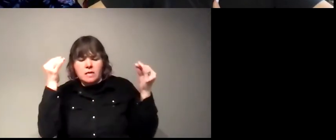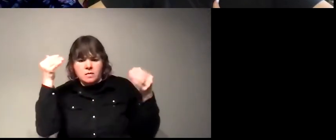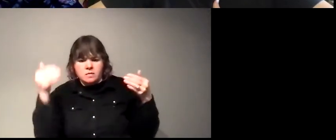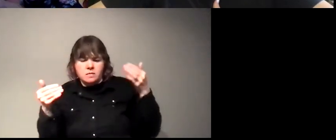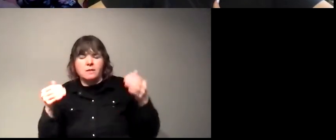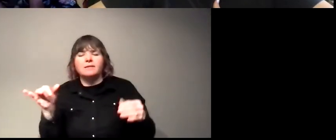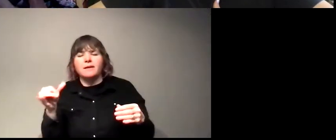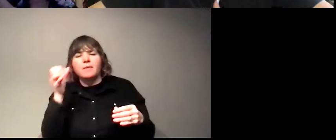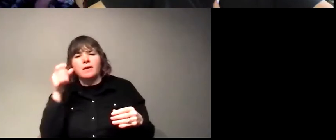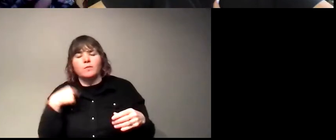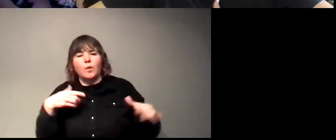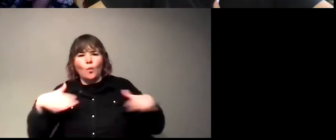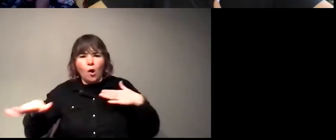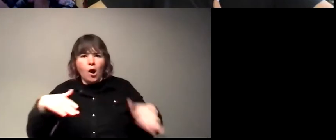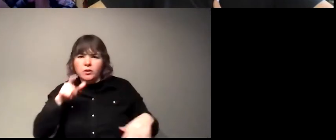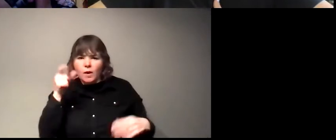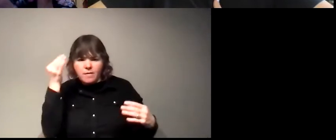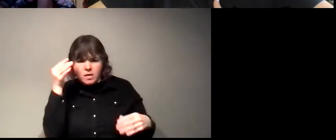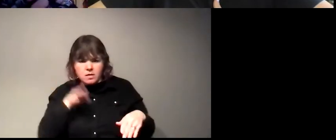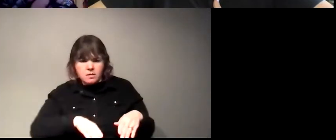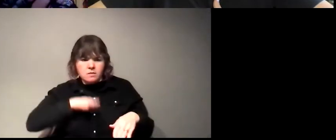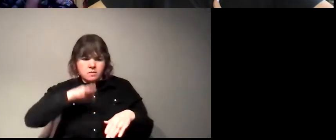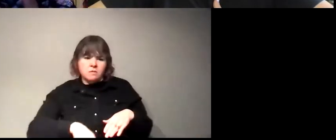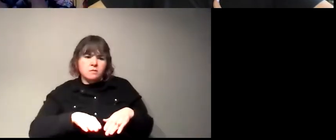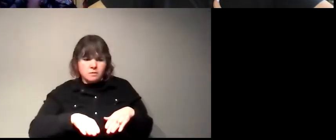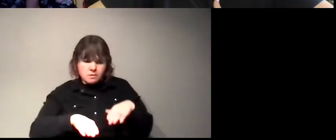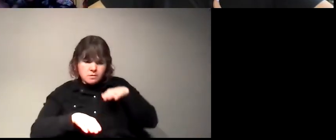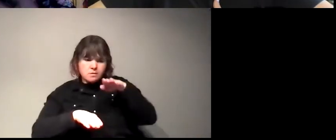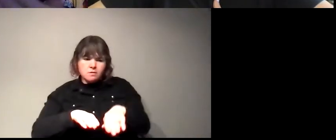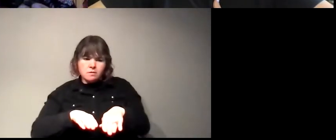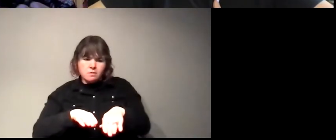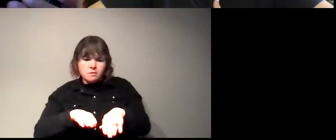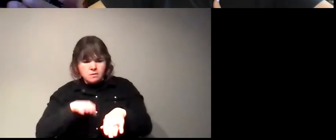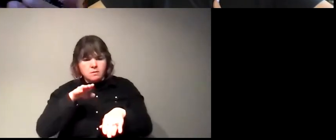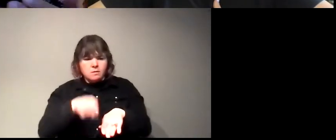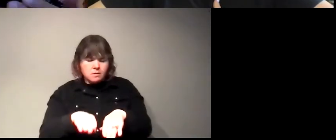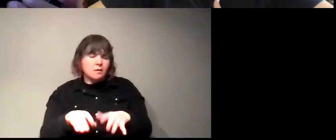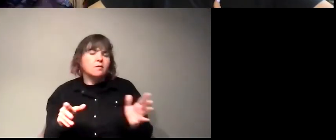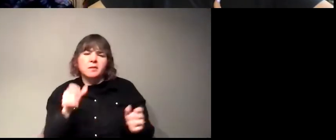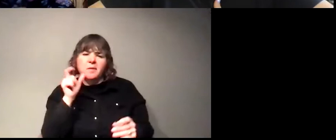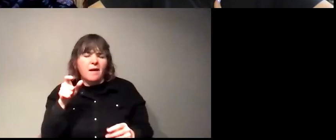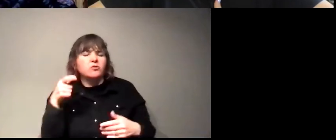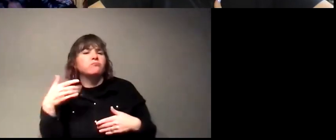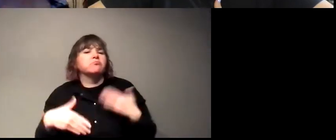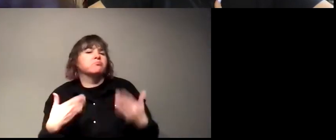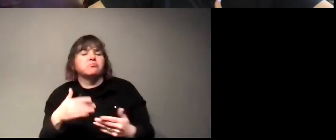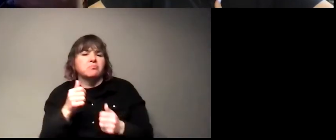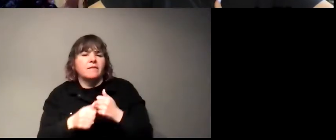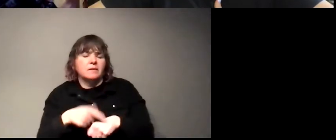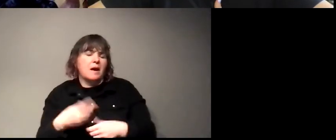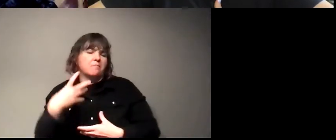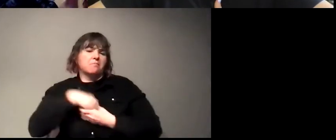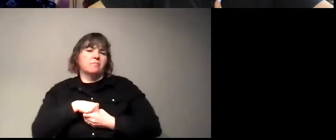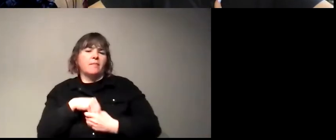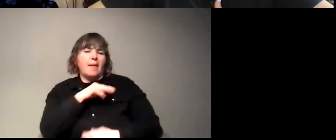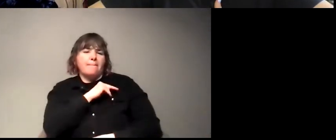how we can walk and not have to think about, I have to walk right. I got to do this each time. If you have the